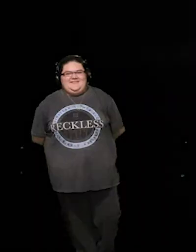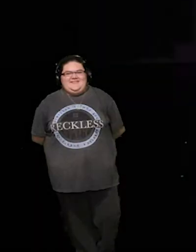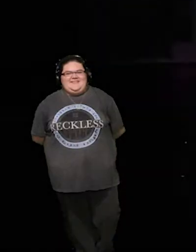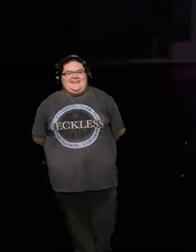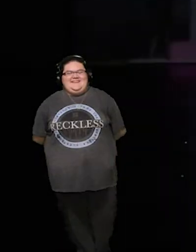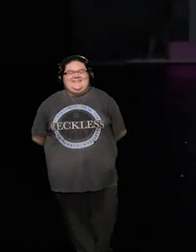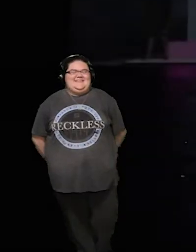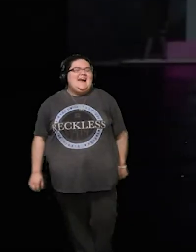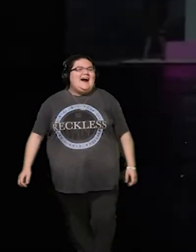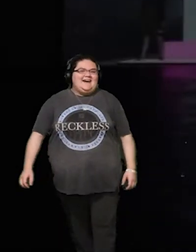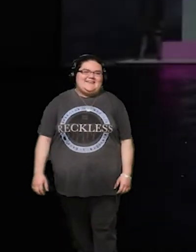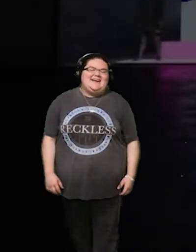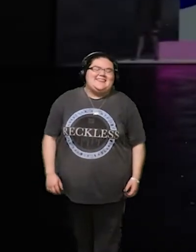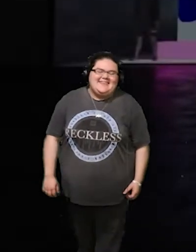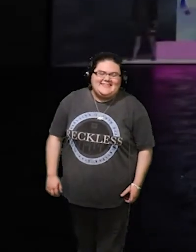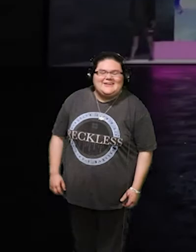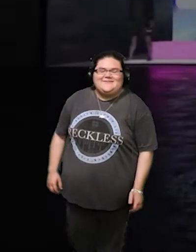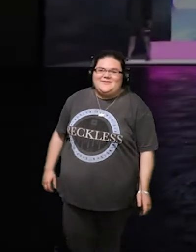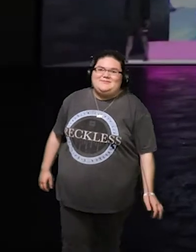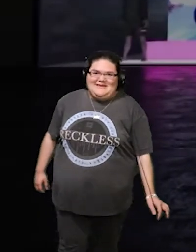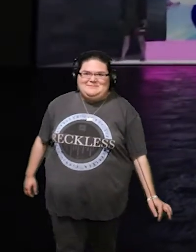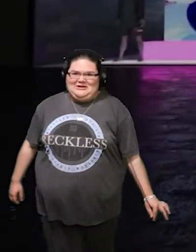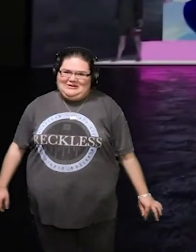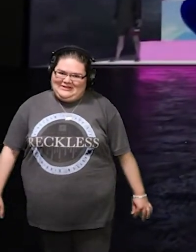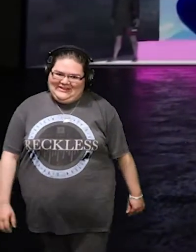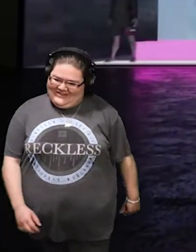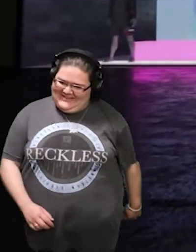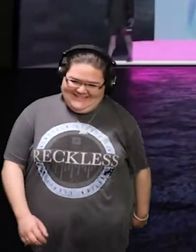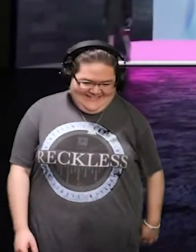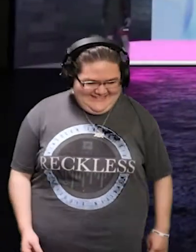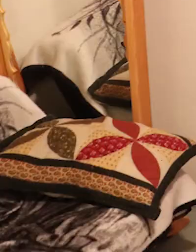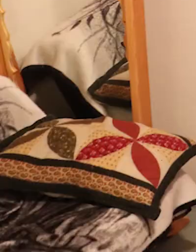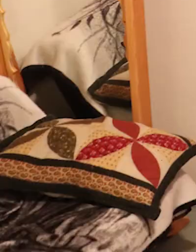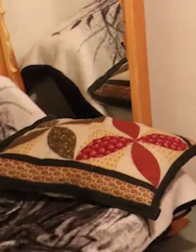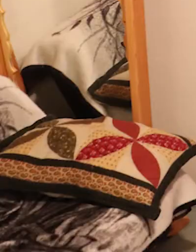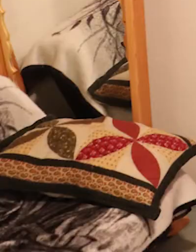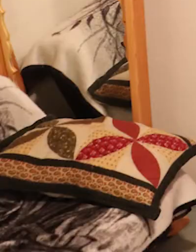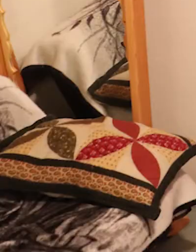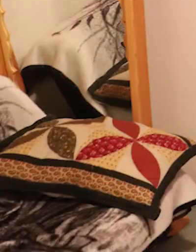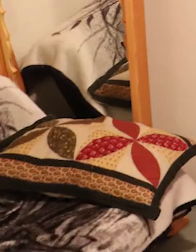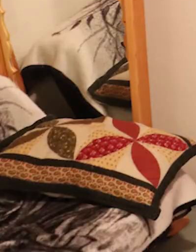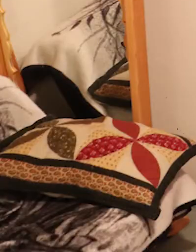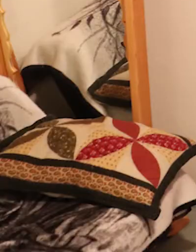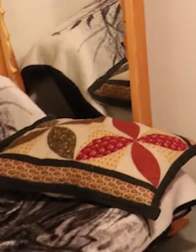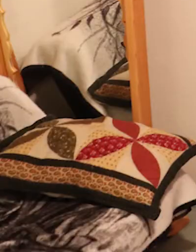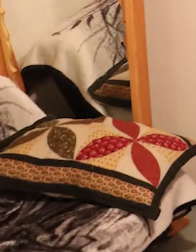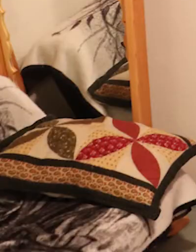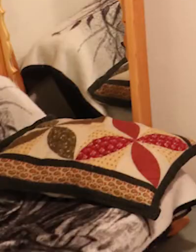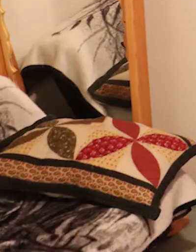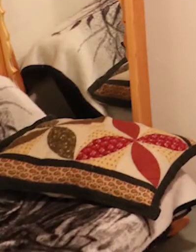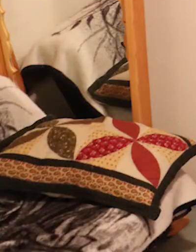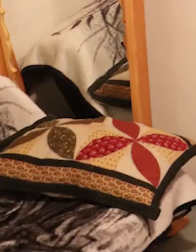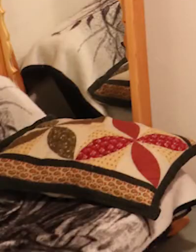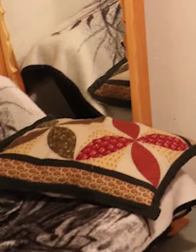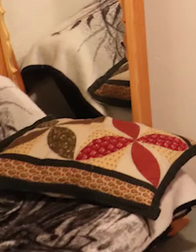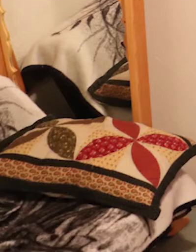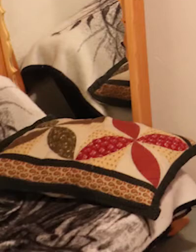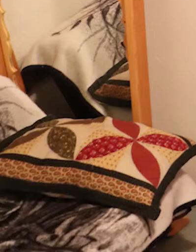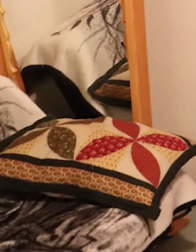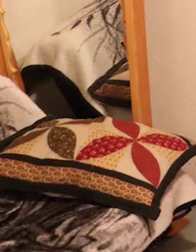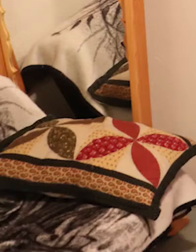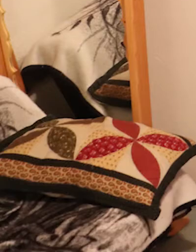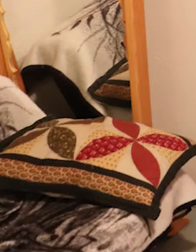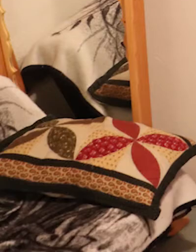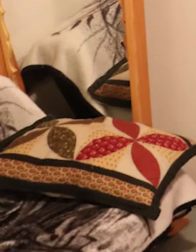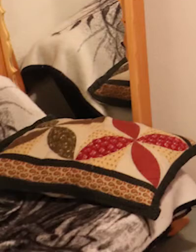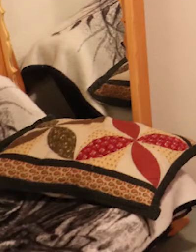yeah. Yeah, I think that's for the bleeping earlier. All right, with that being said, thank you guys so much for watching.